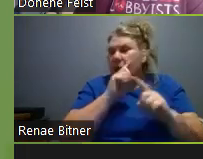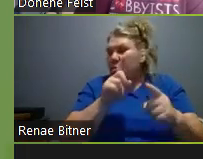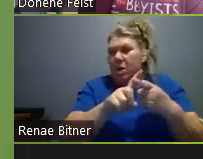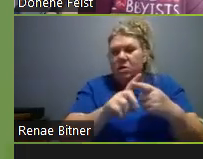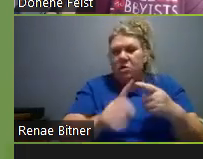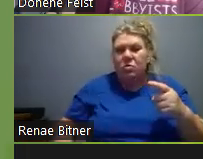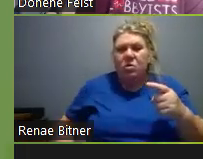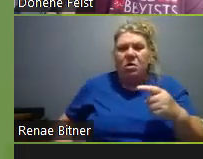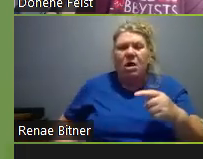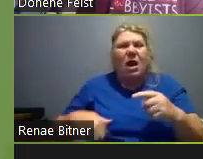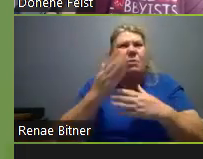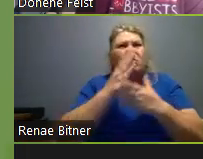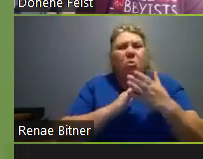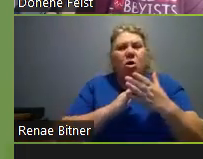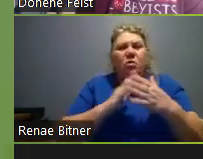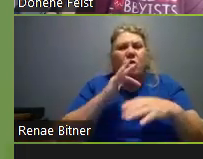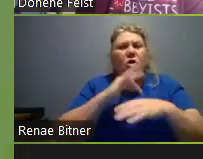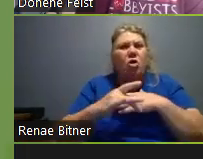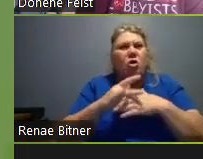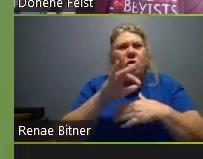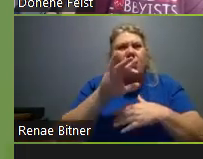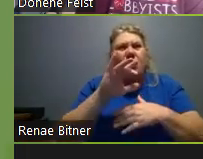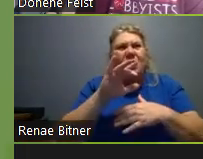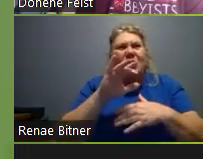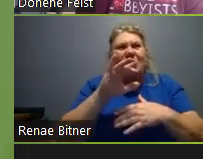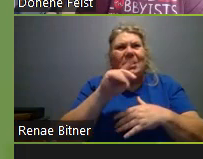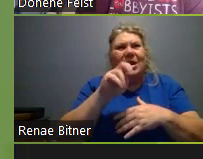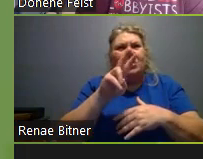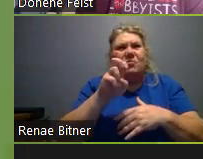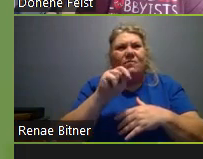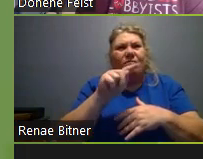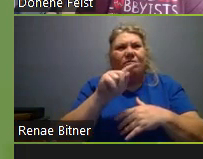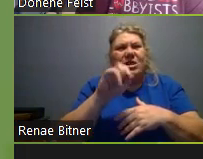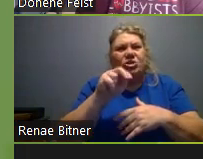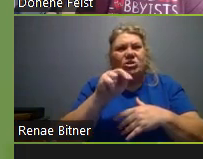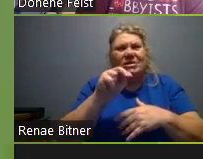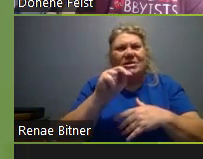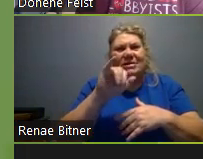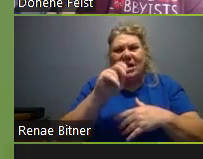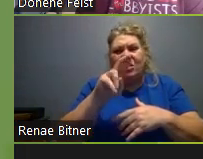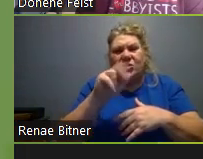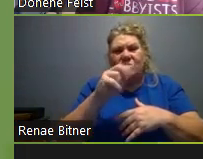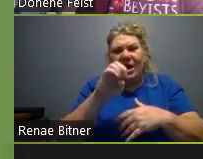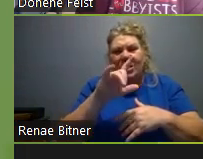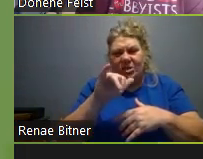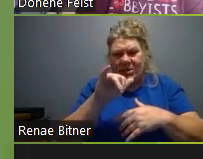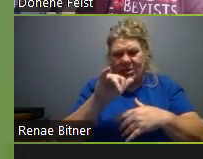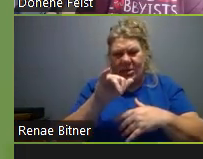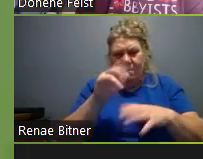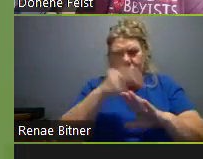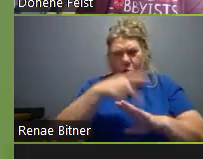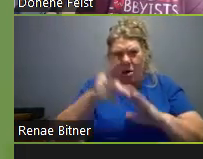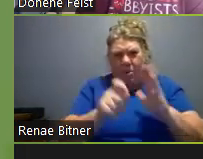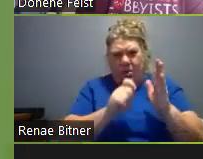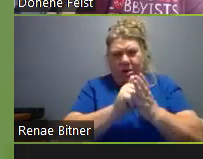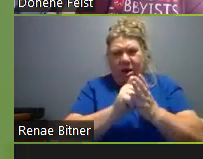was part of the Early Intervention Interagency Coordinating Council at the time. We were part of a family involvement